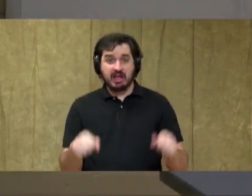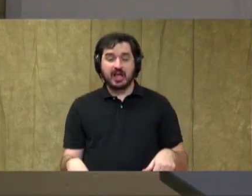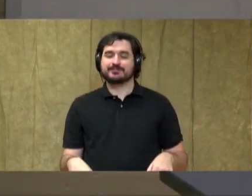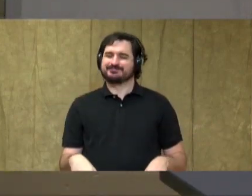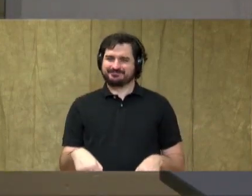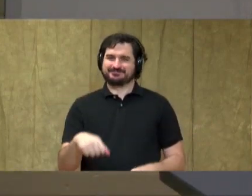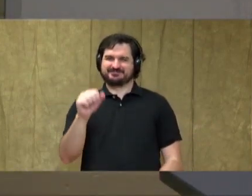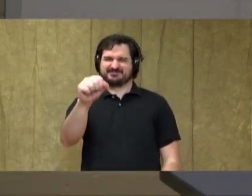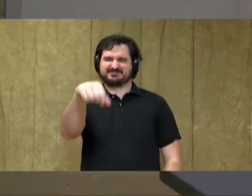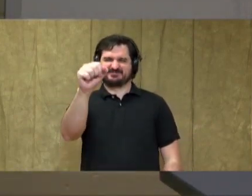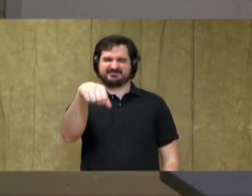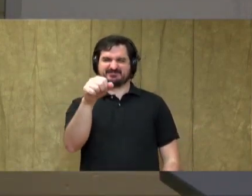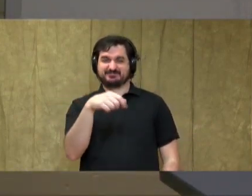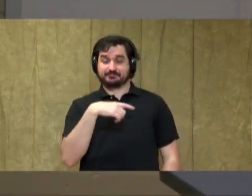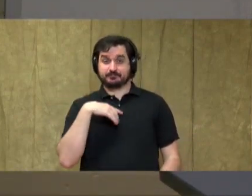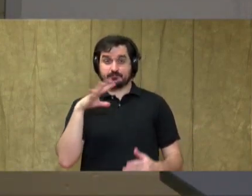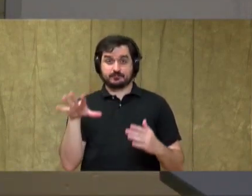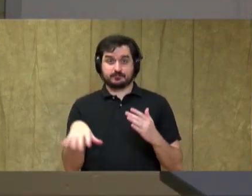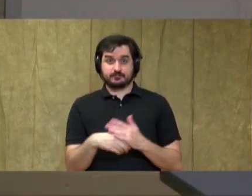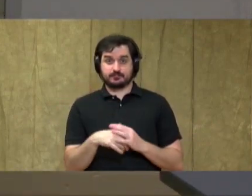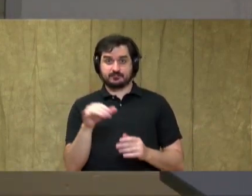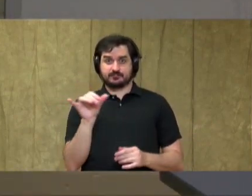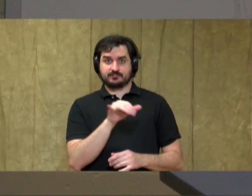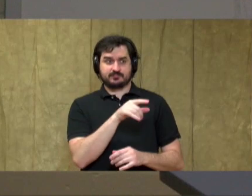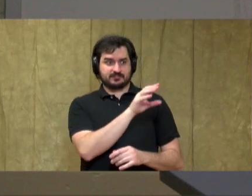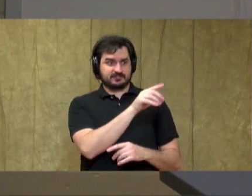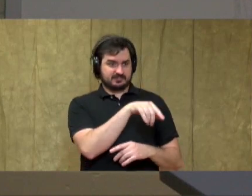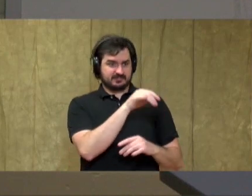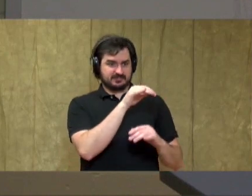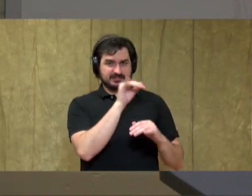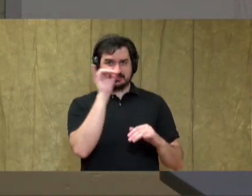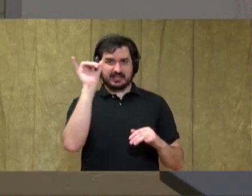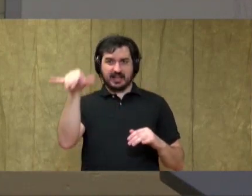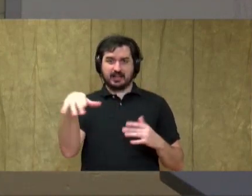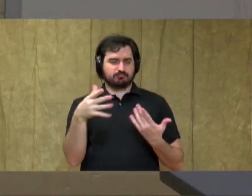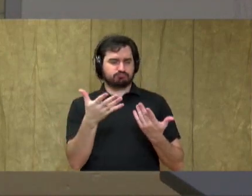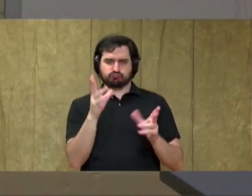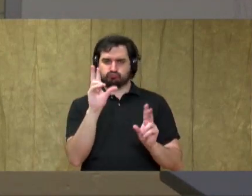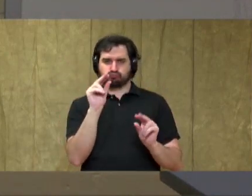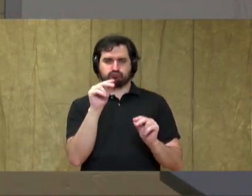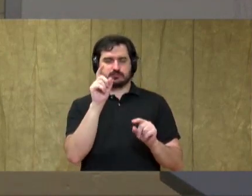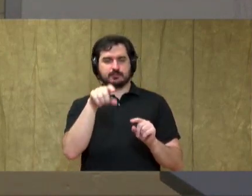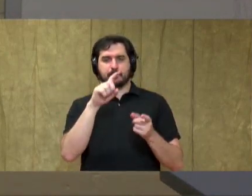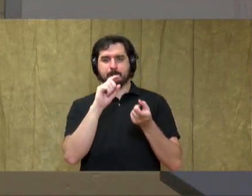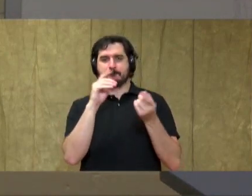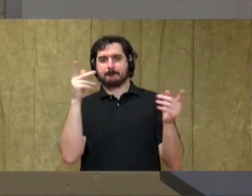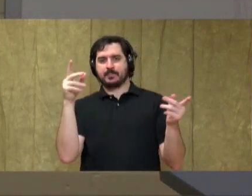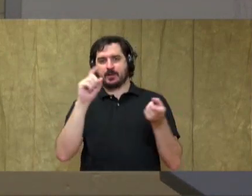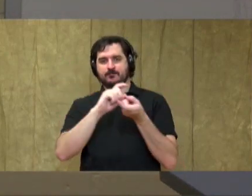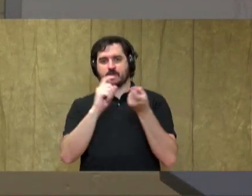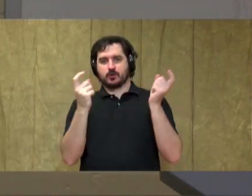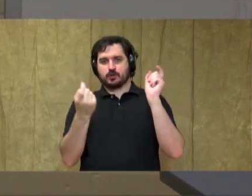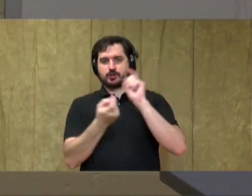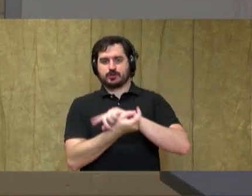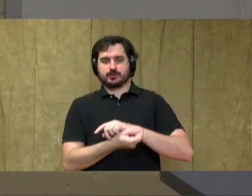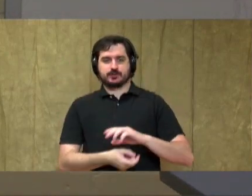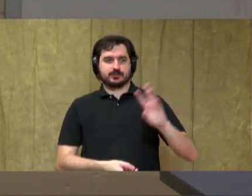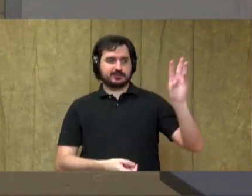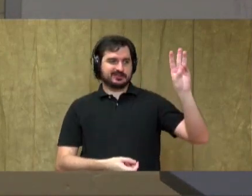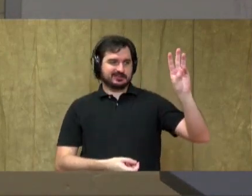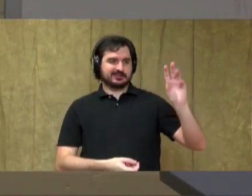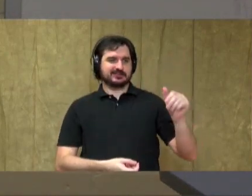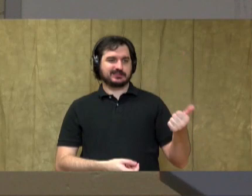we add them up like this? Nope, we have to multiply by 10. So I could take 6